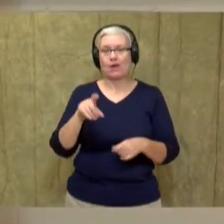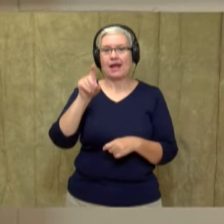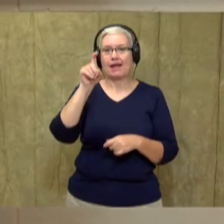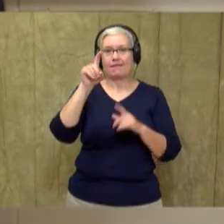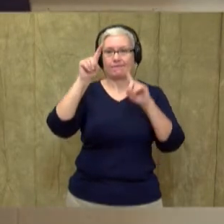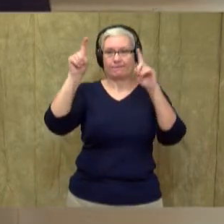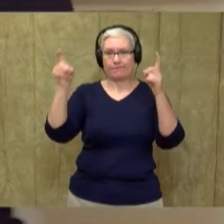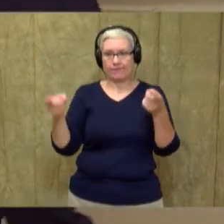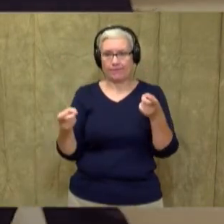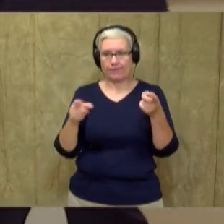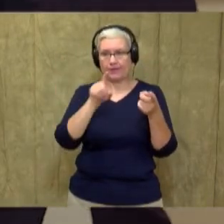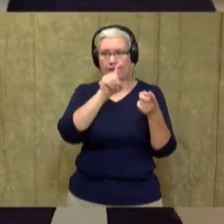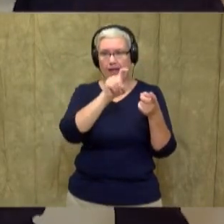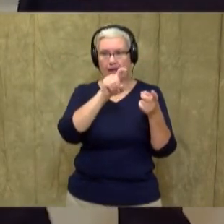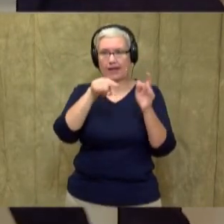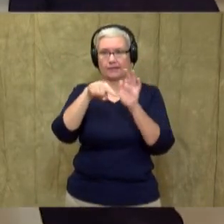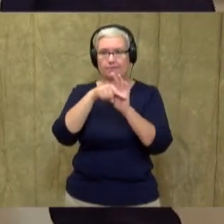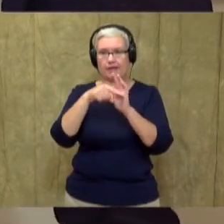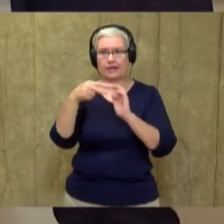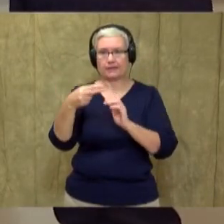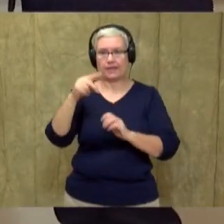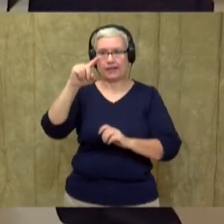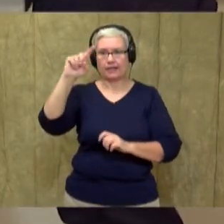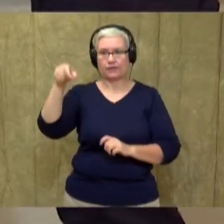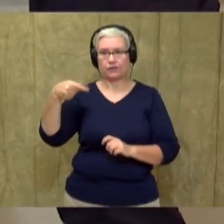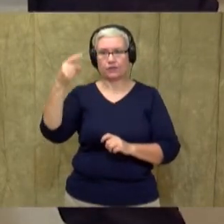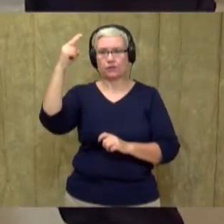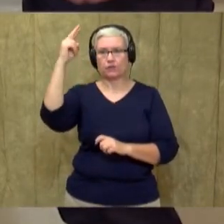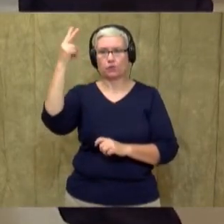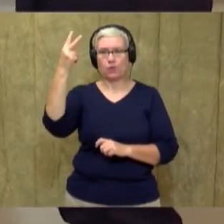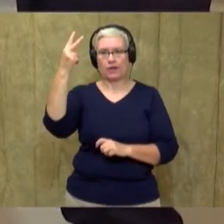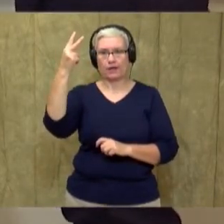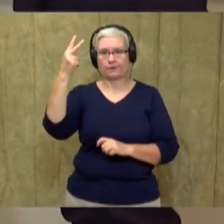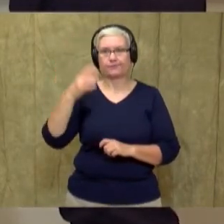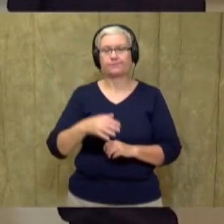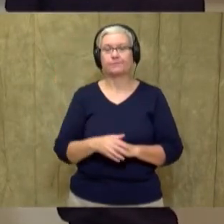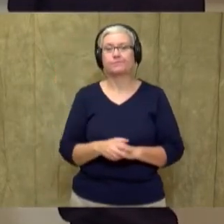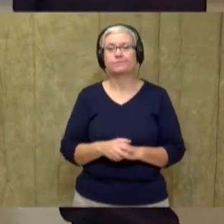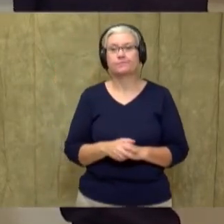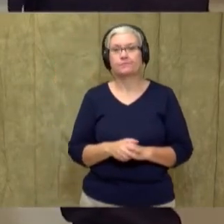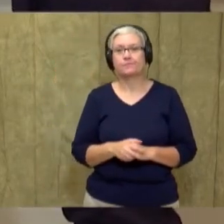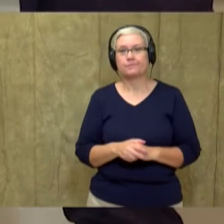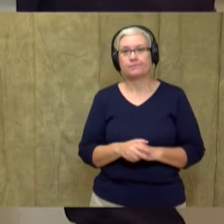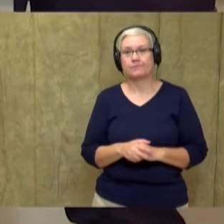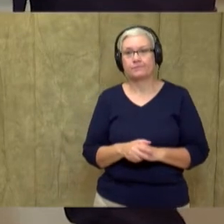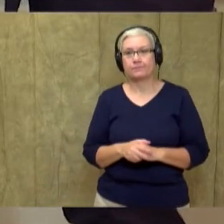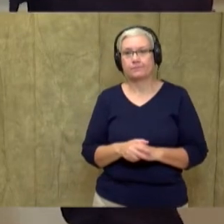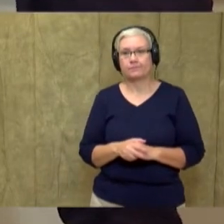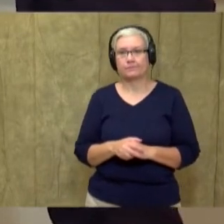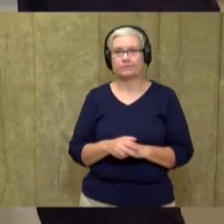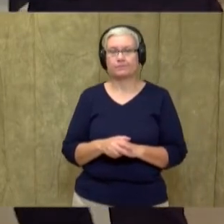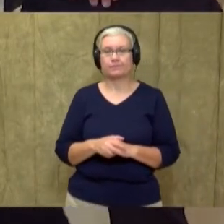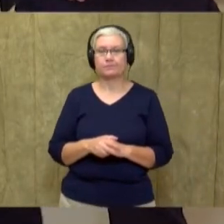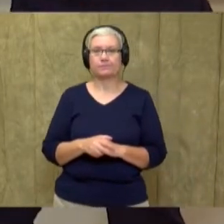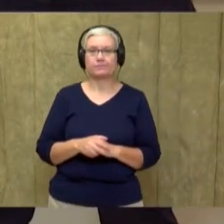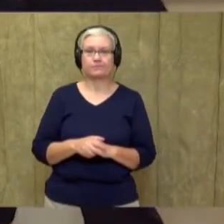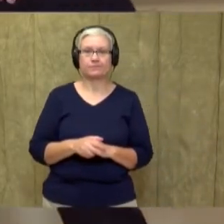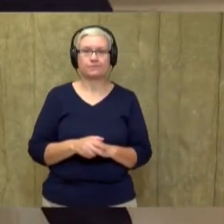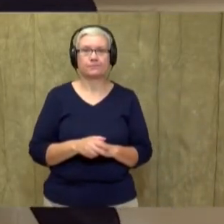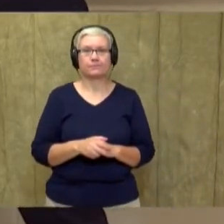within the parentheses of our function? So here we're looking at something x minus 8h, that quantity